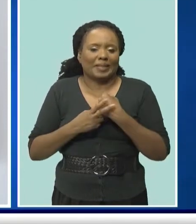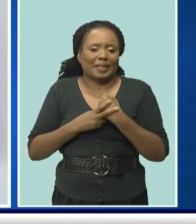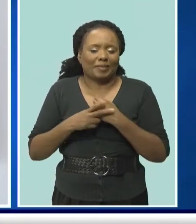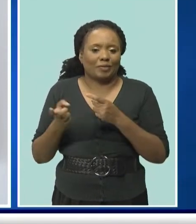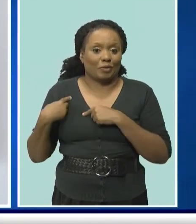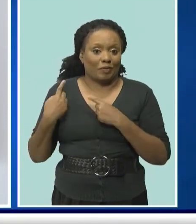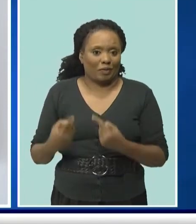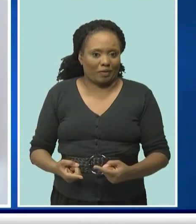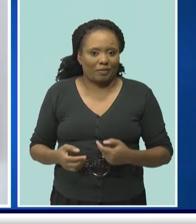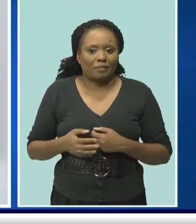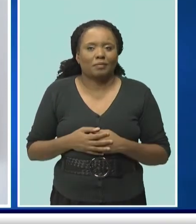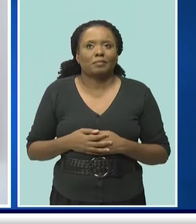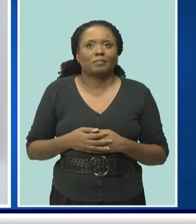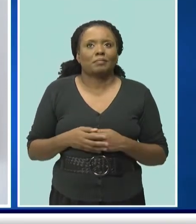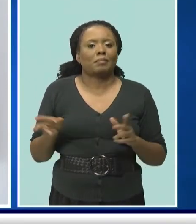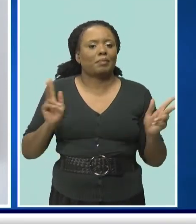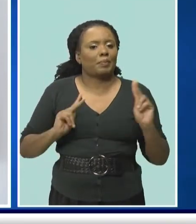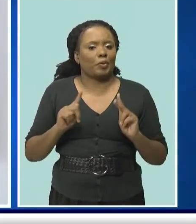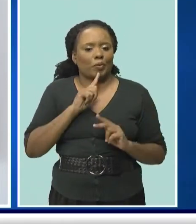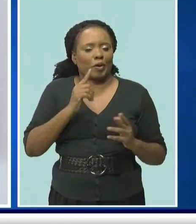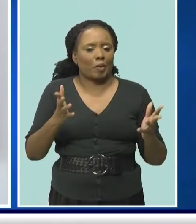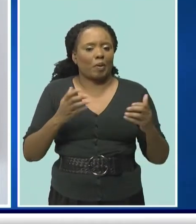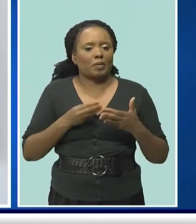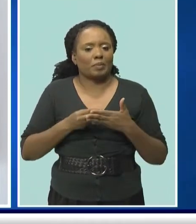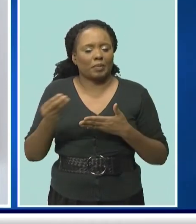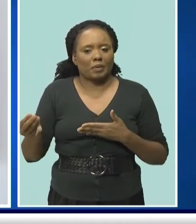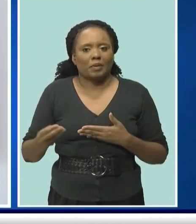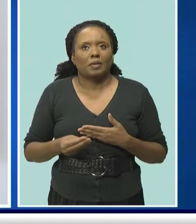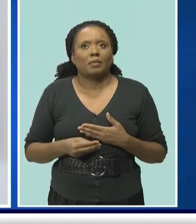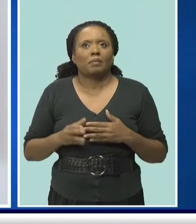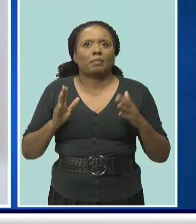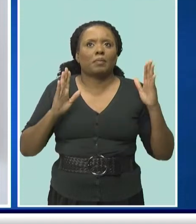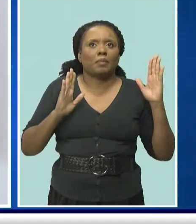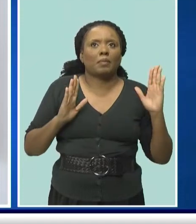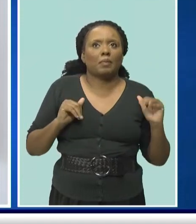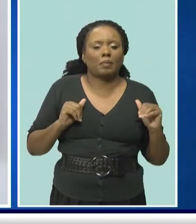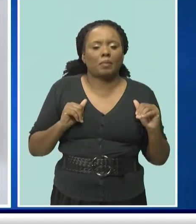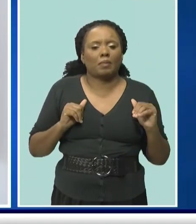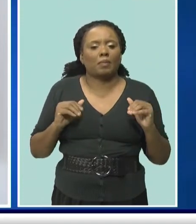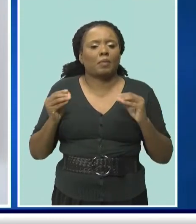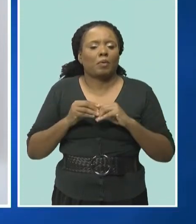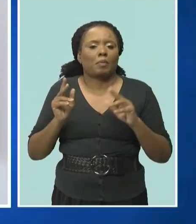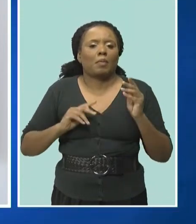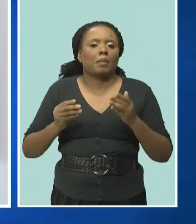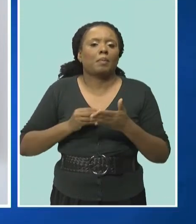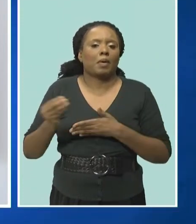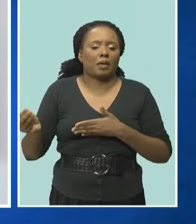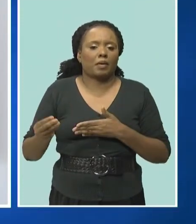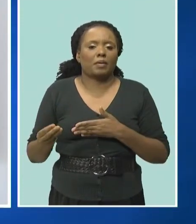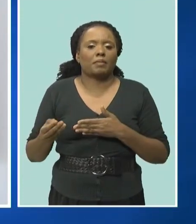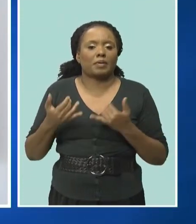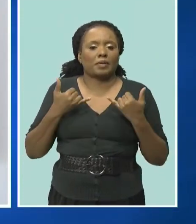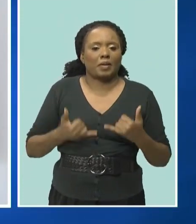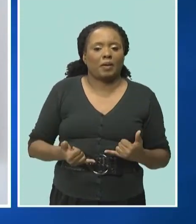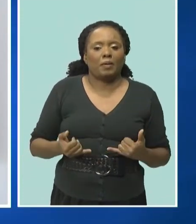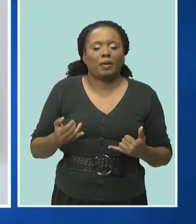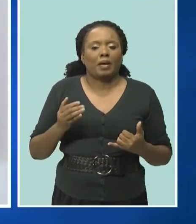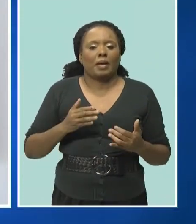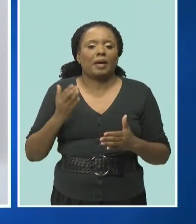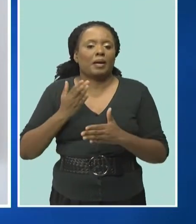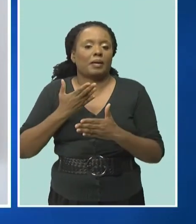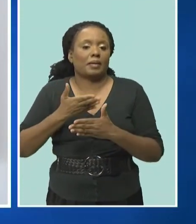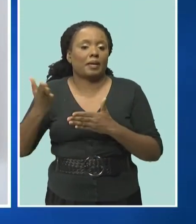units. So we are hopeful that we can get some more of them sold between now and year end. Sales have, they go